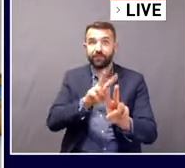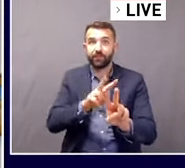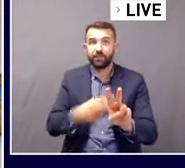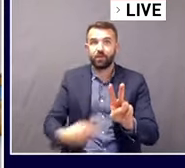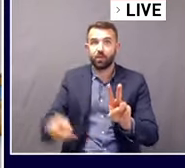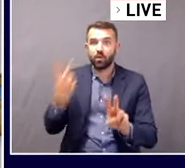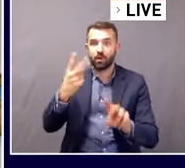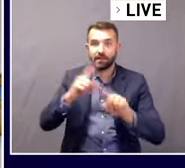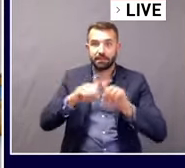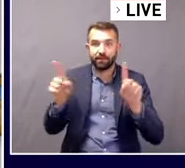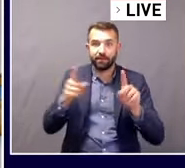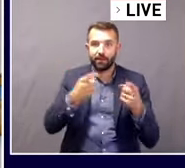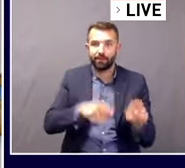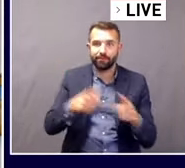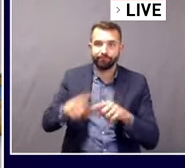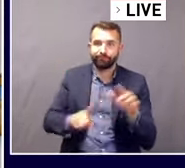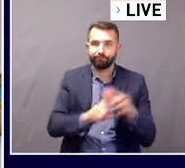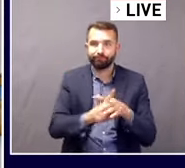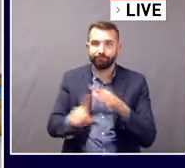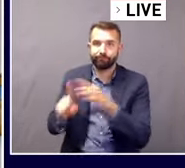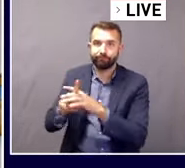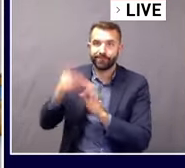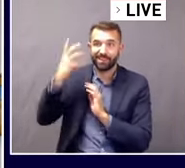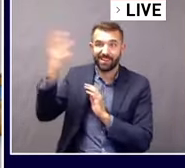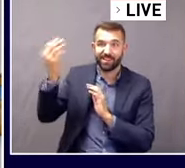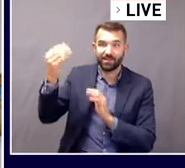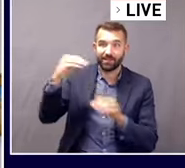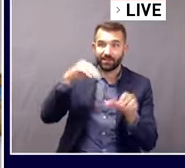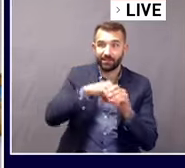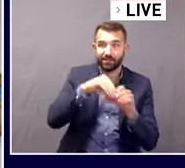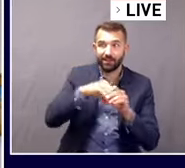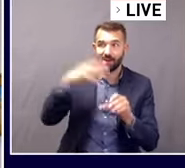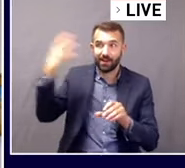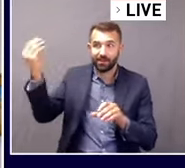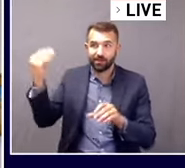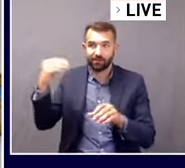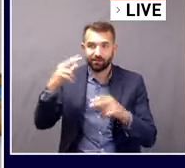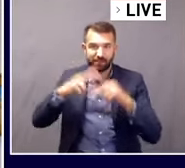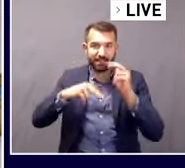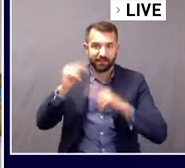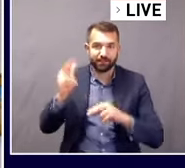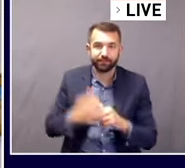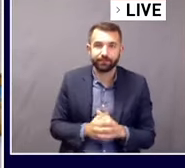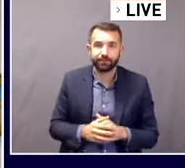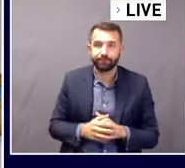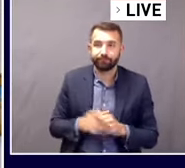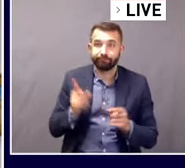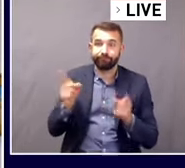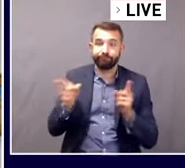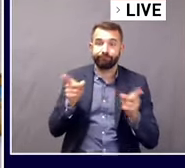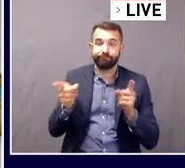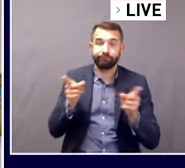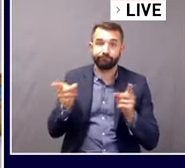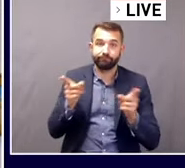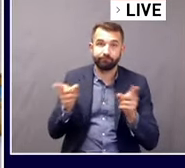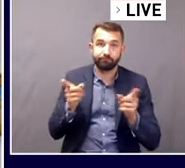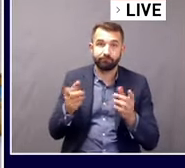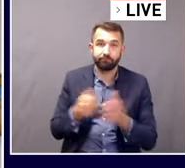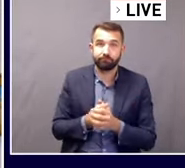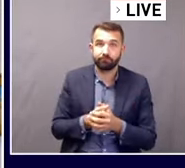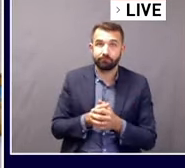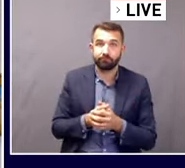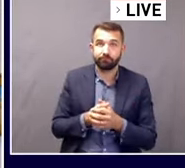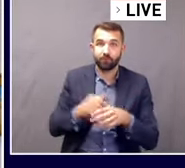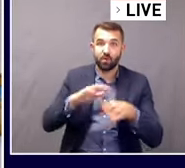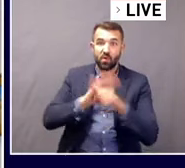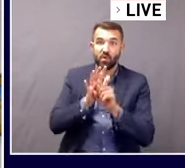as an indoor component. Though we never will know, because of the nature of an unseeable virus, exactly when